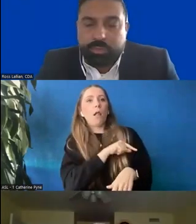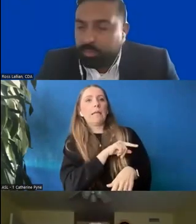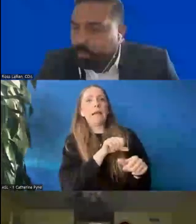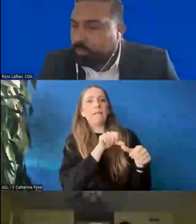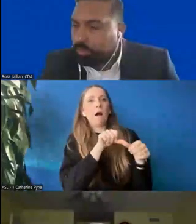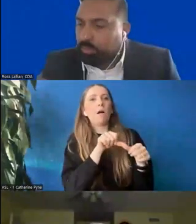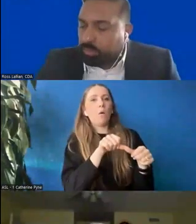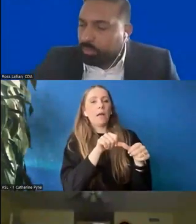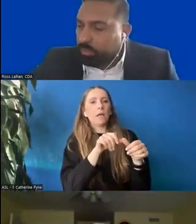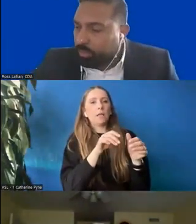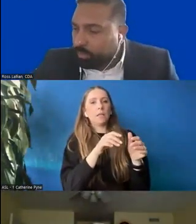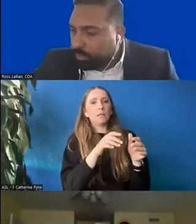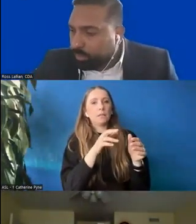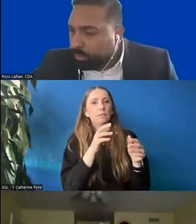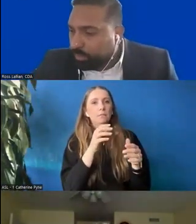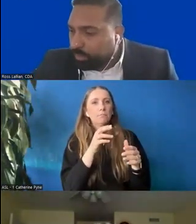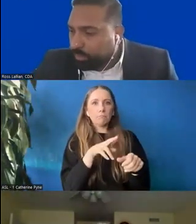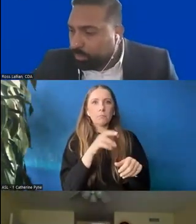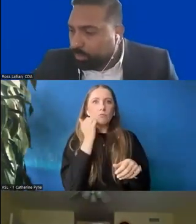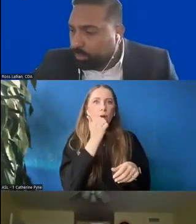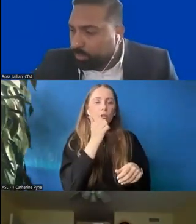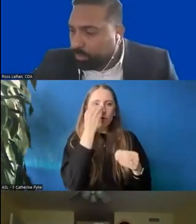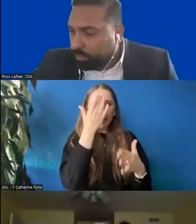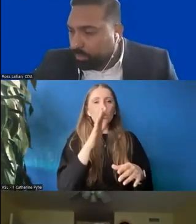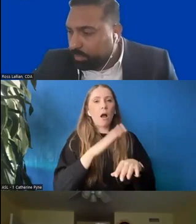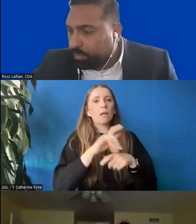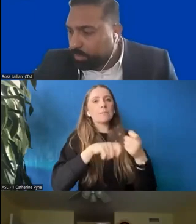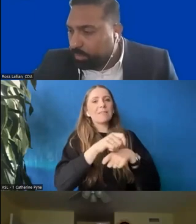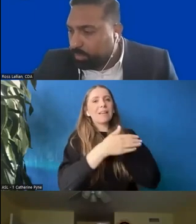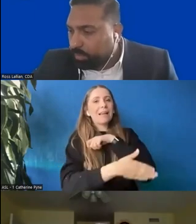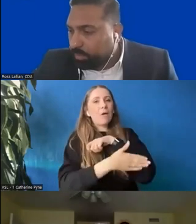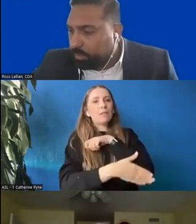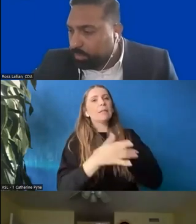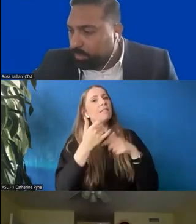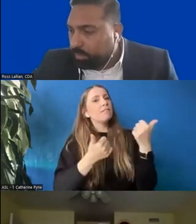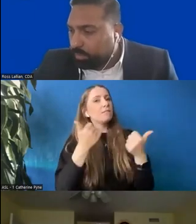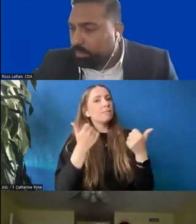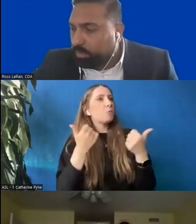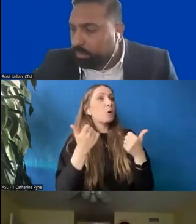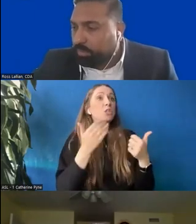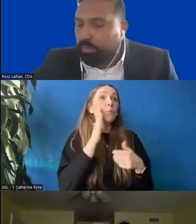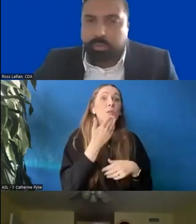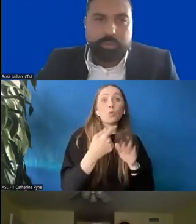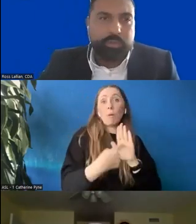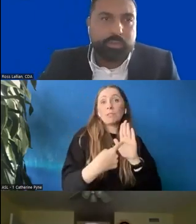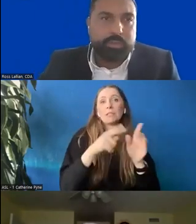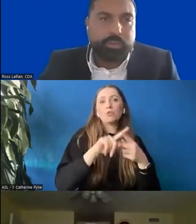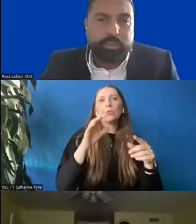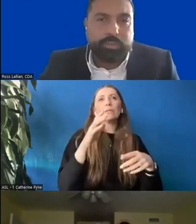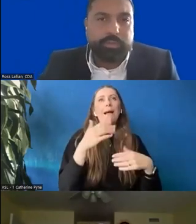ongoing, regular information in particular counties, and we should figure out which would be the good representative ones to get a fuller